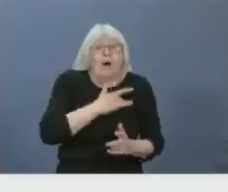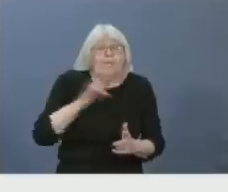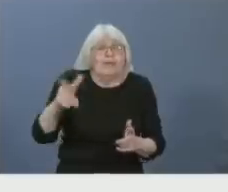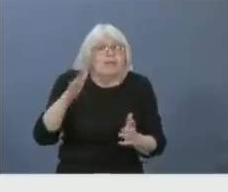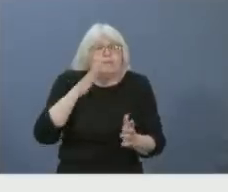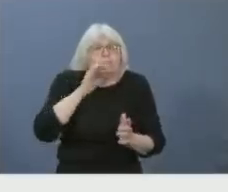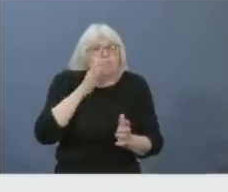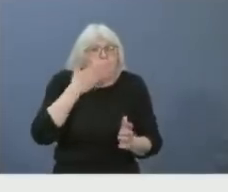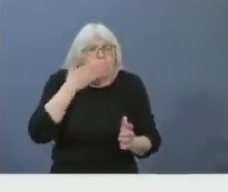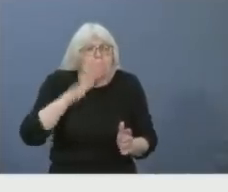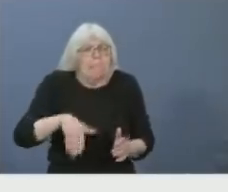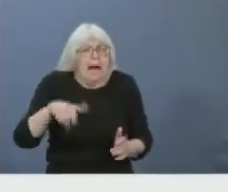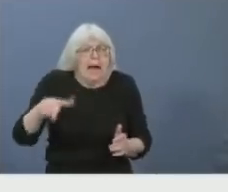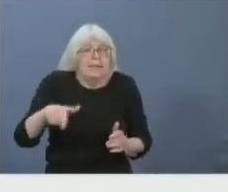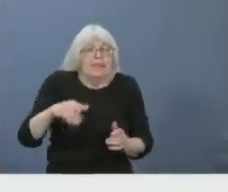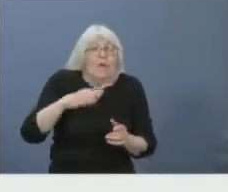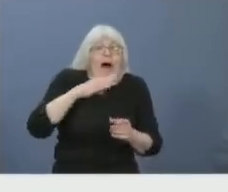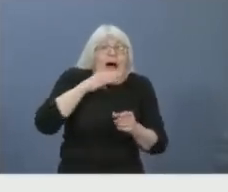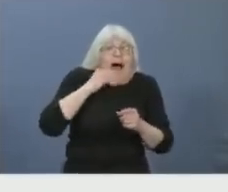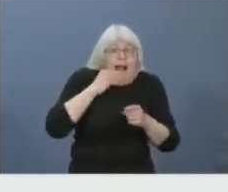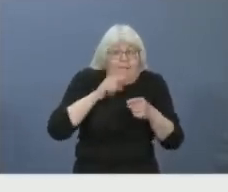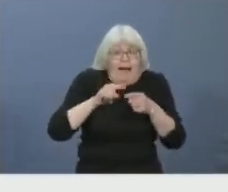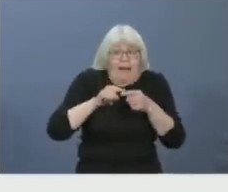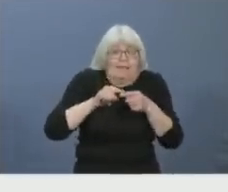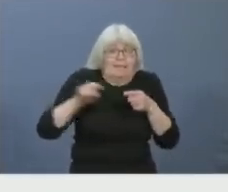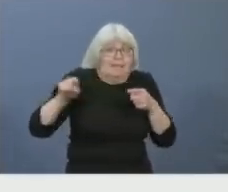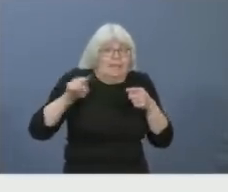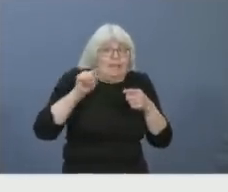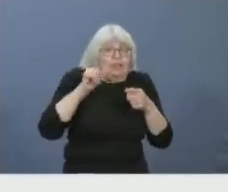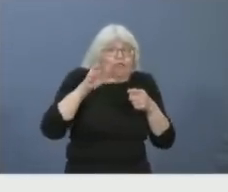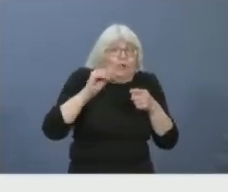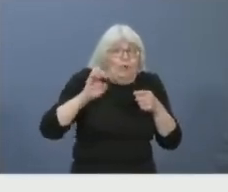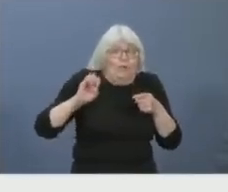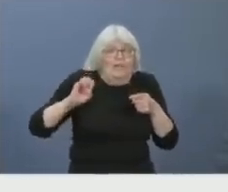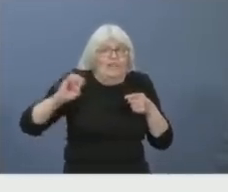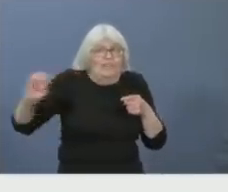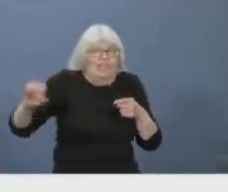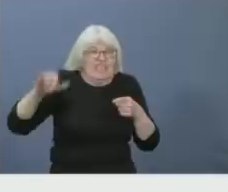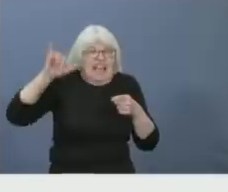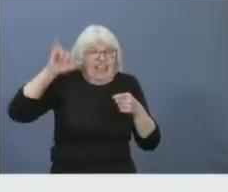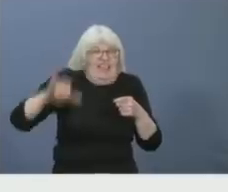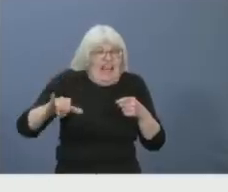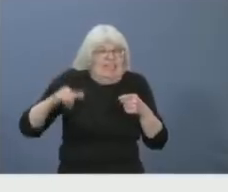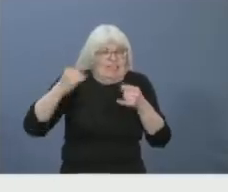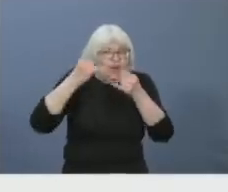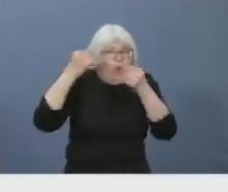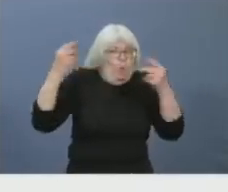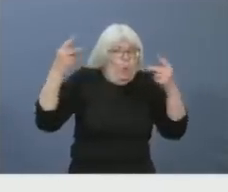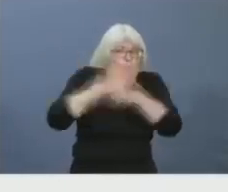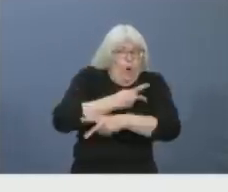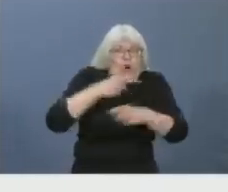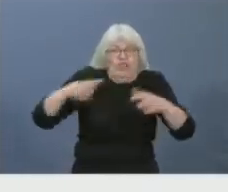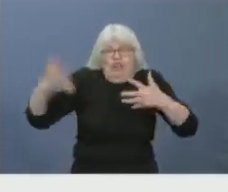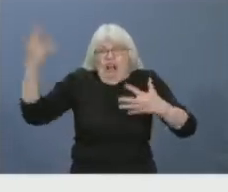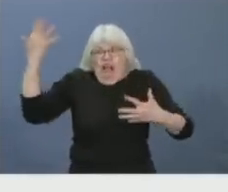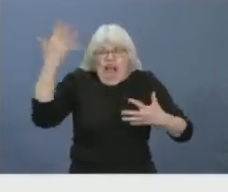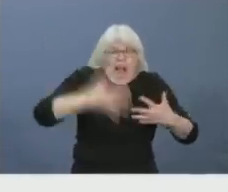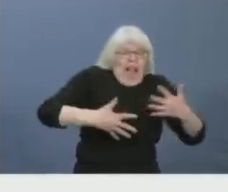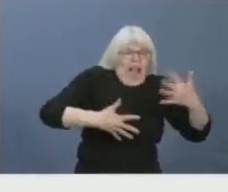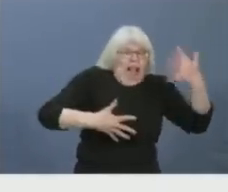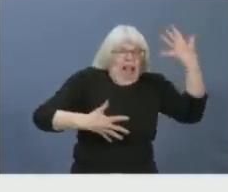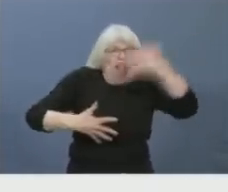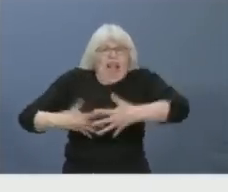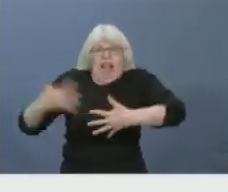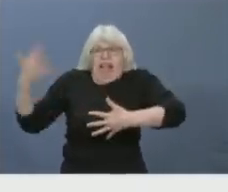Halifax to Truro and east were the highest impacted areas in terms of the wind damage. We haven't heard that it's